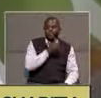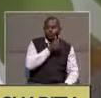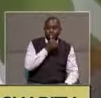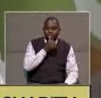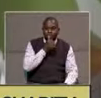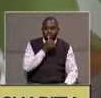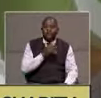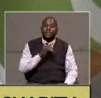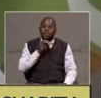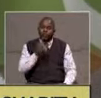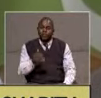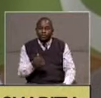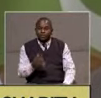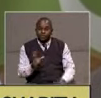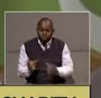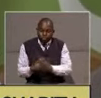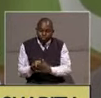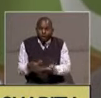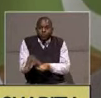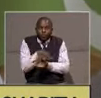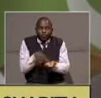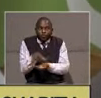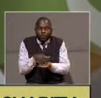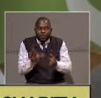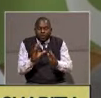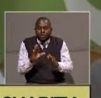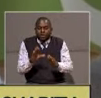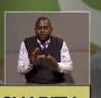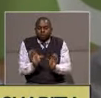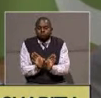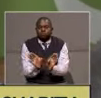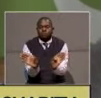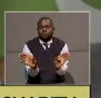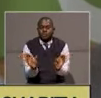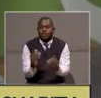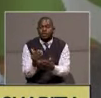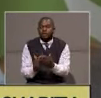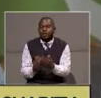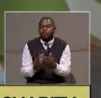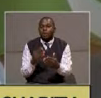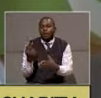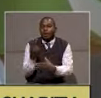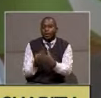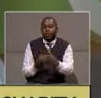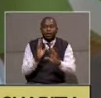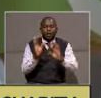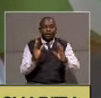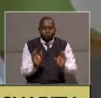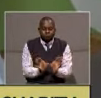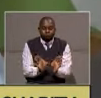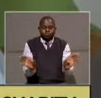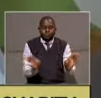so that they don't create a lot of interference with the clubs, since some players double in those